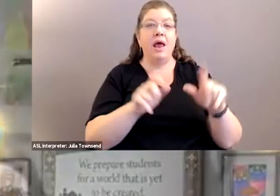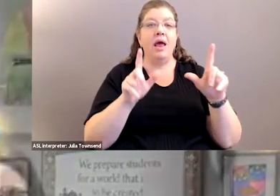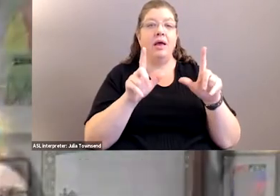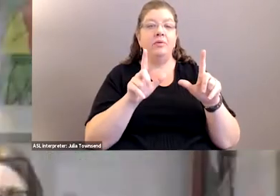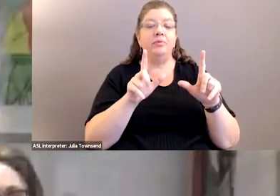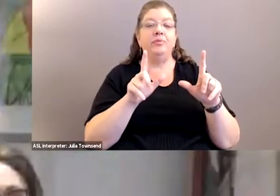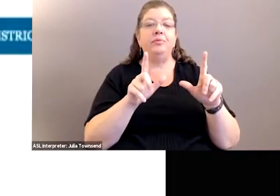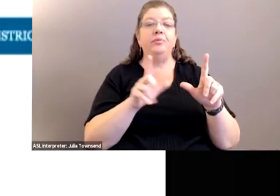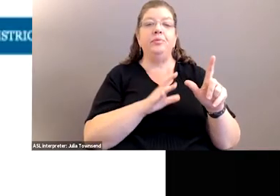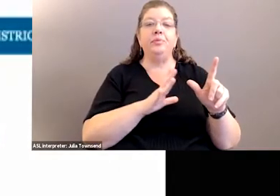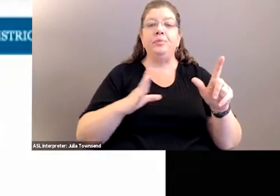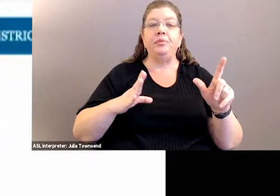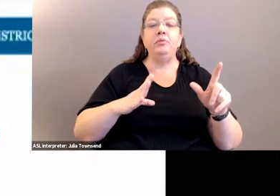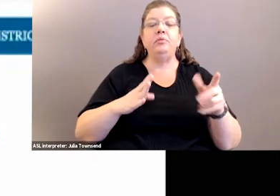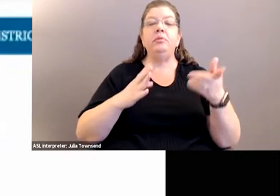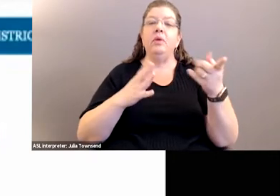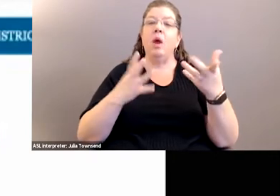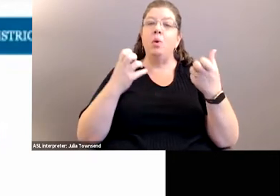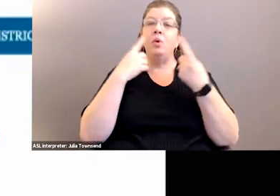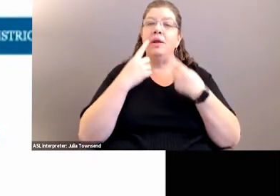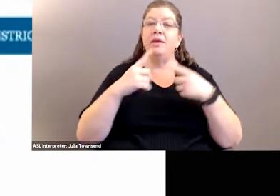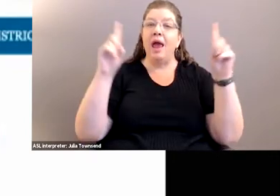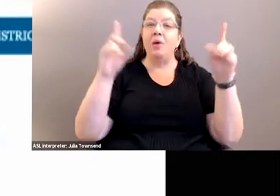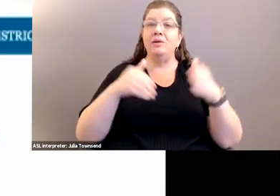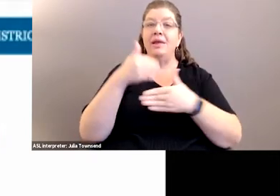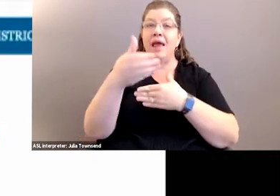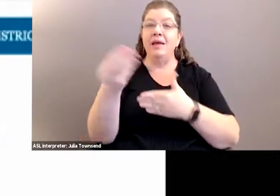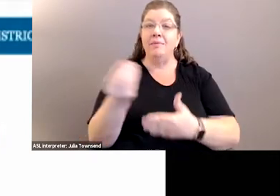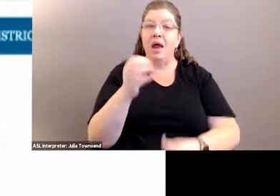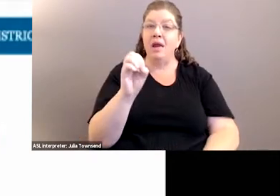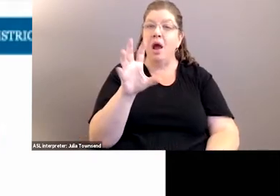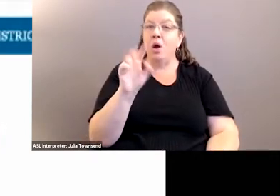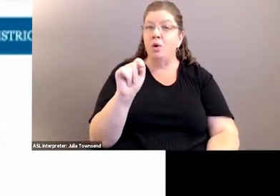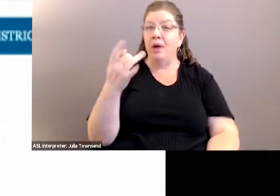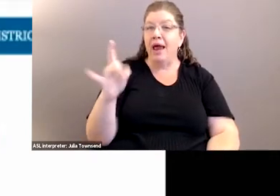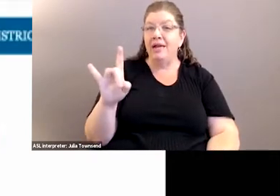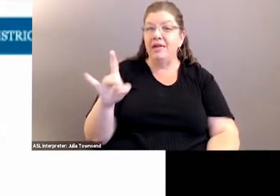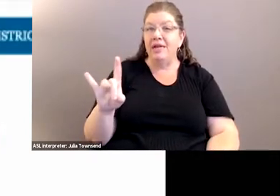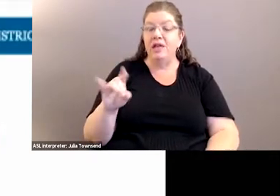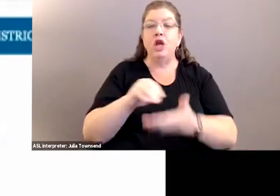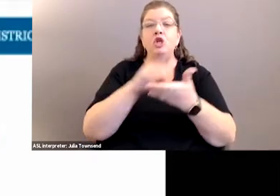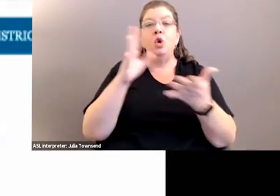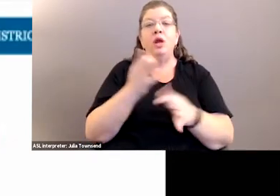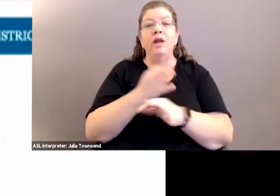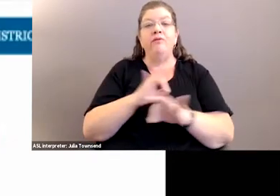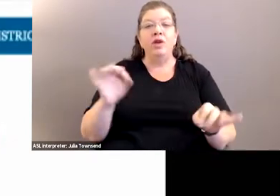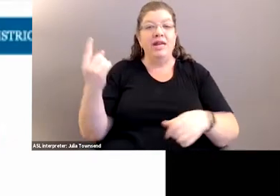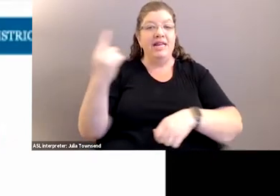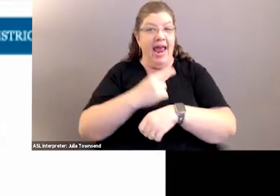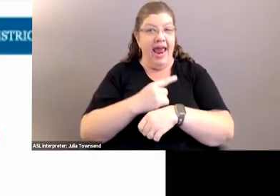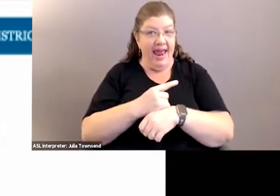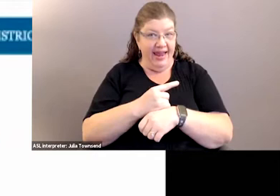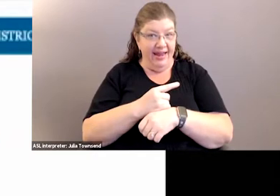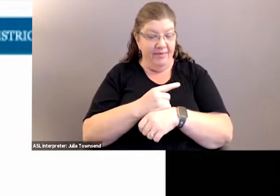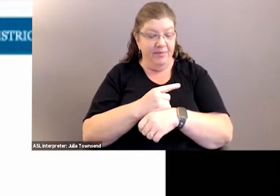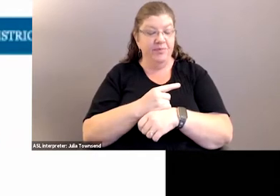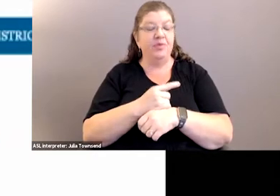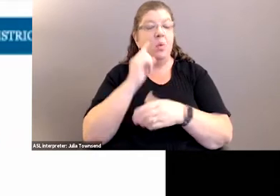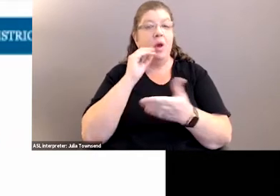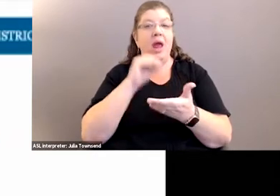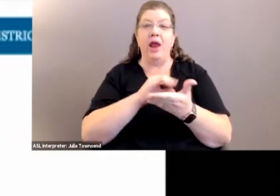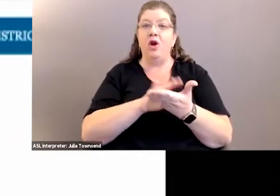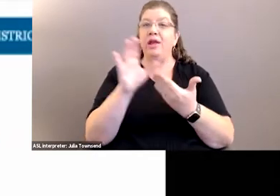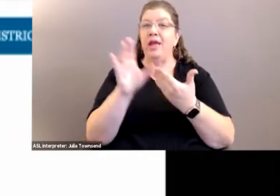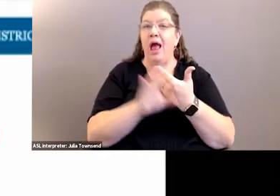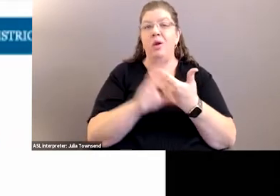um i do want to announce that next monday october 18th is our student free day which we had in our calendar it's